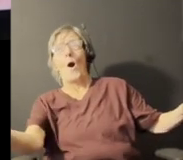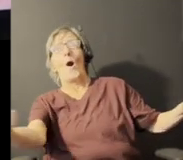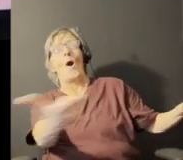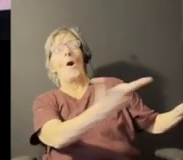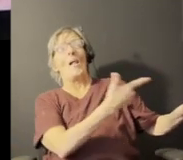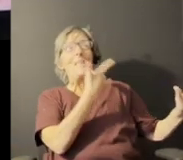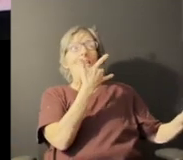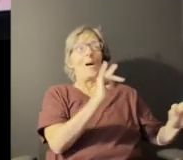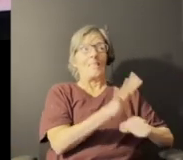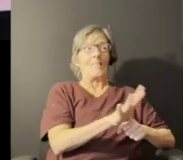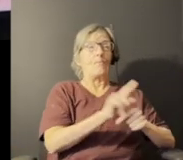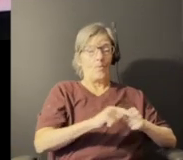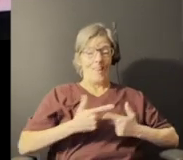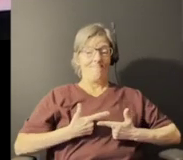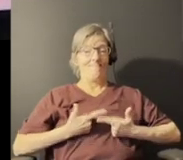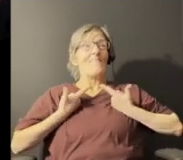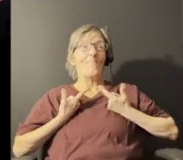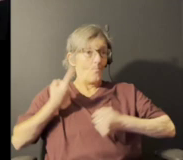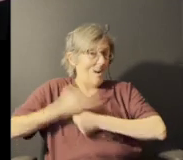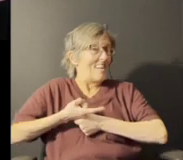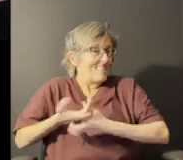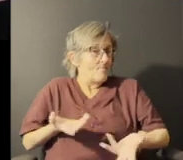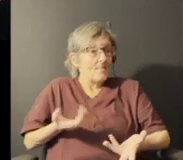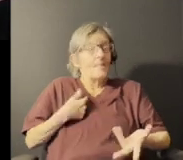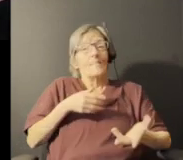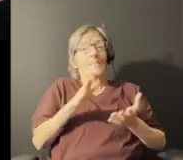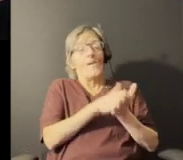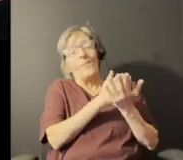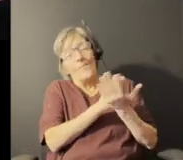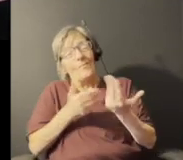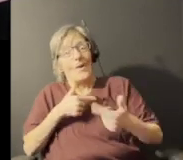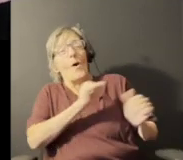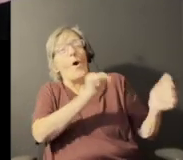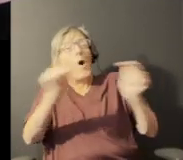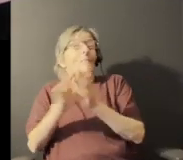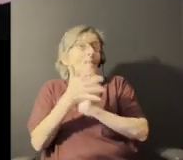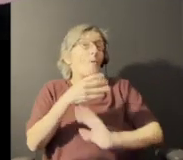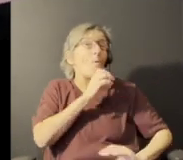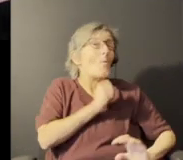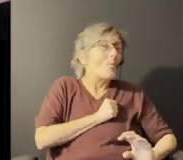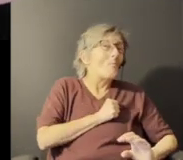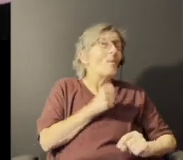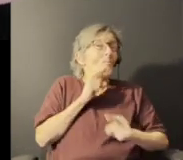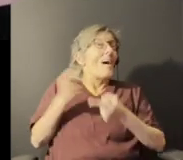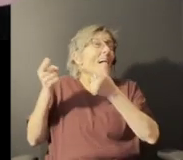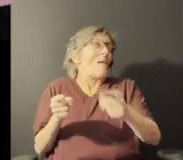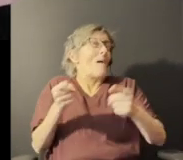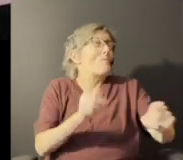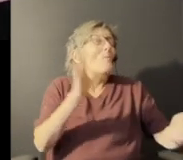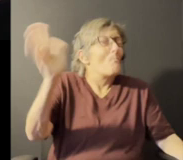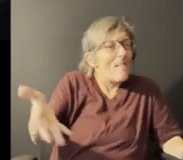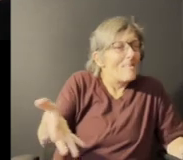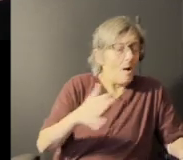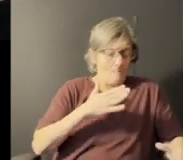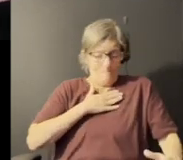all lucky enough to be living. We're all going to age, right? And yeah. things are going to start to happen